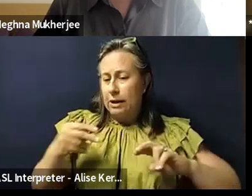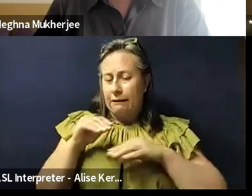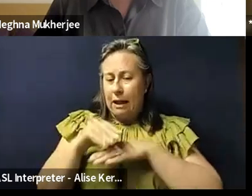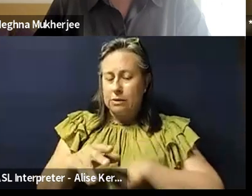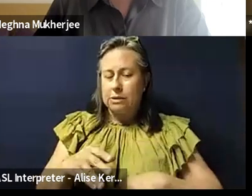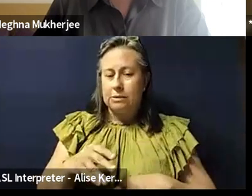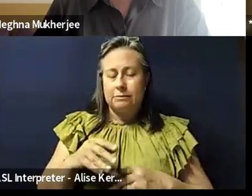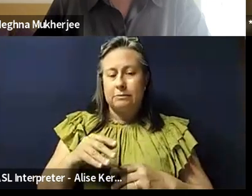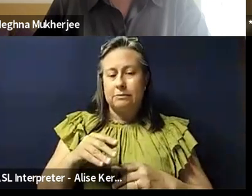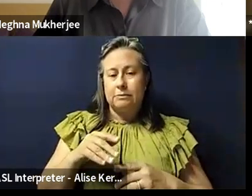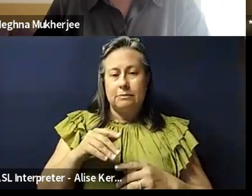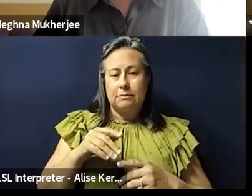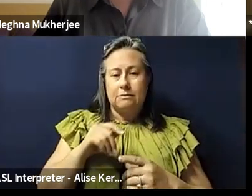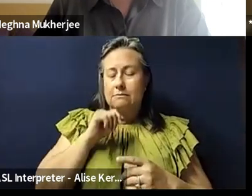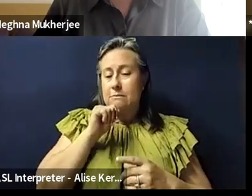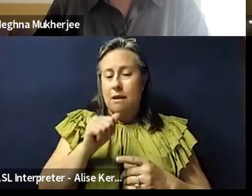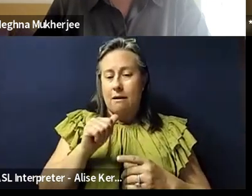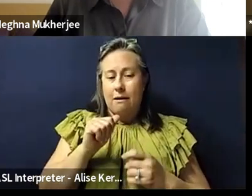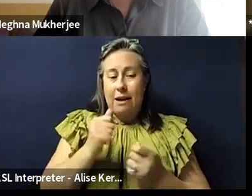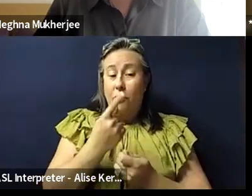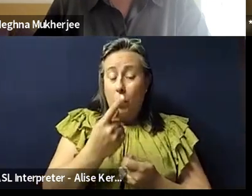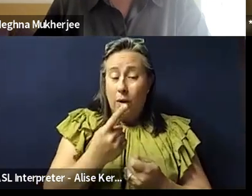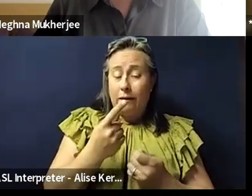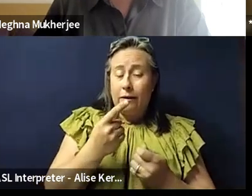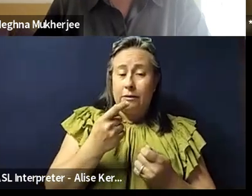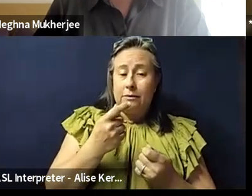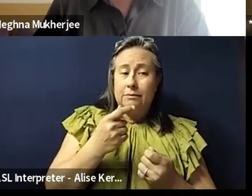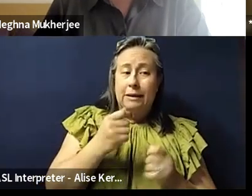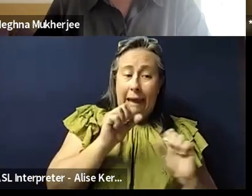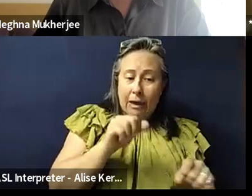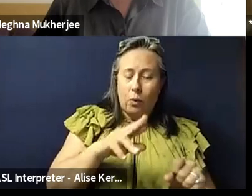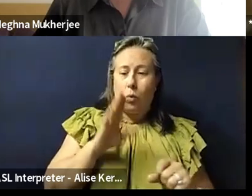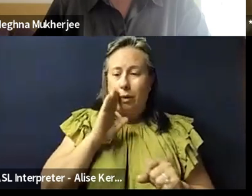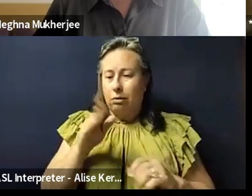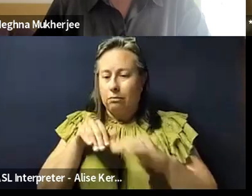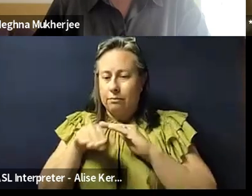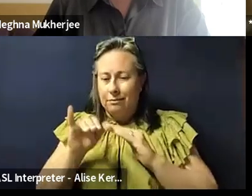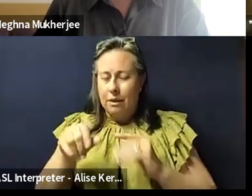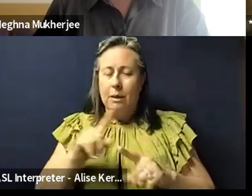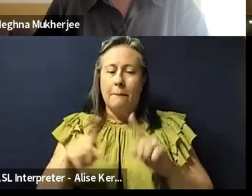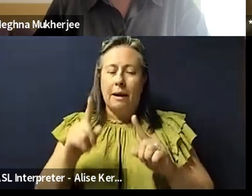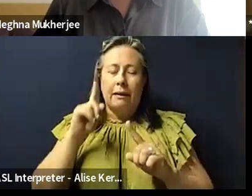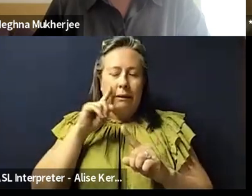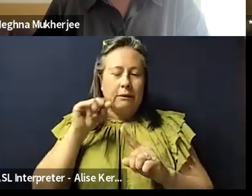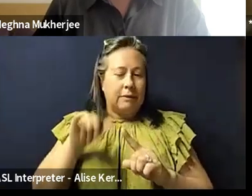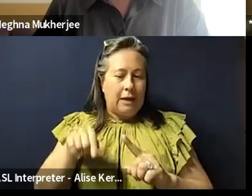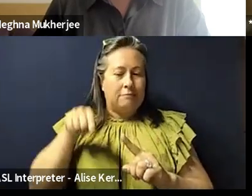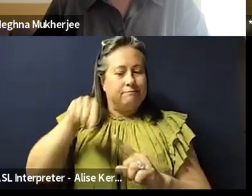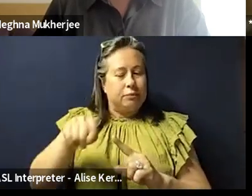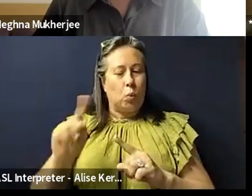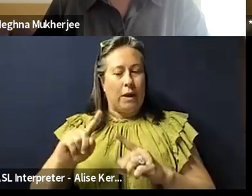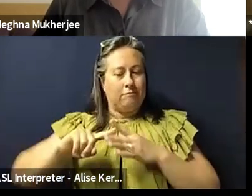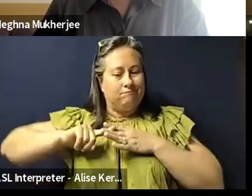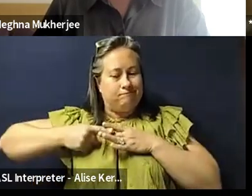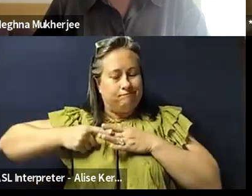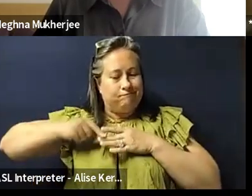not everyone does or is able to access that. But I think that's really where the push has to be. And I think there are a